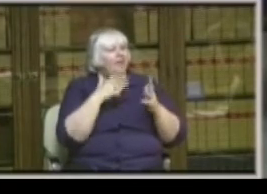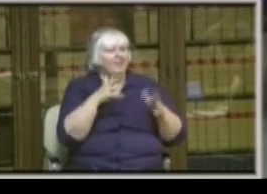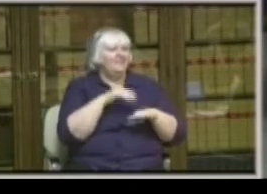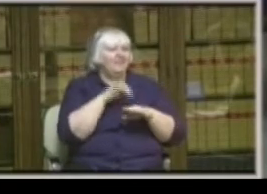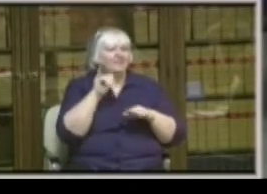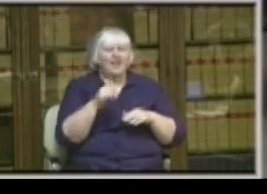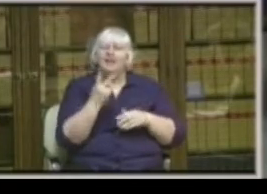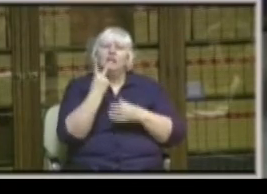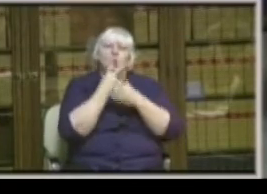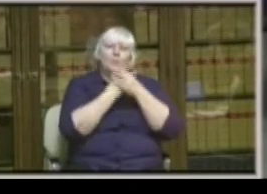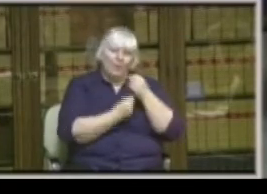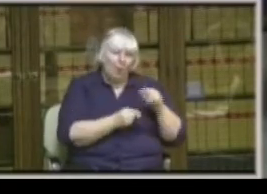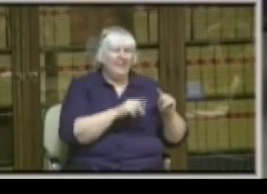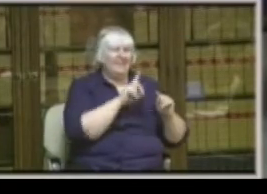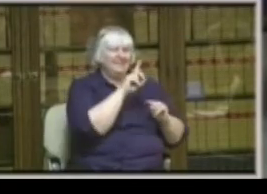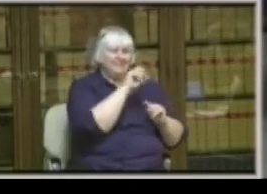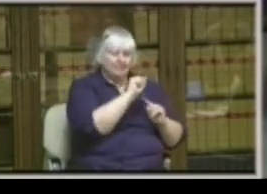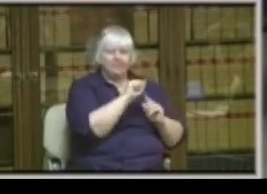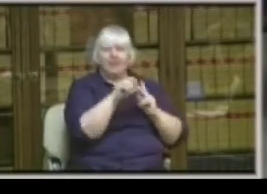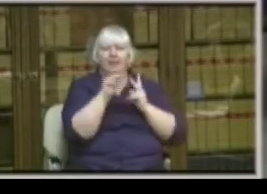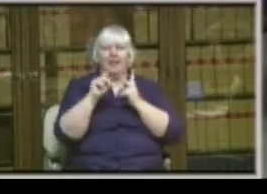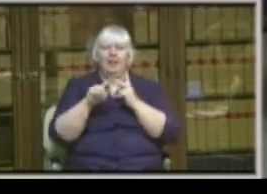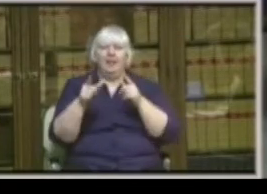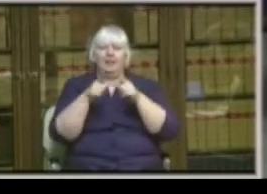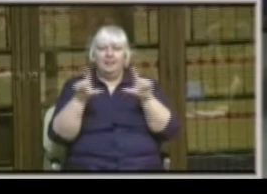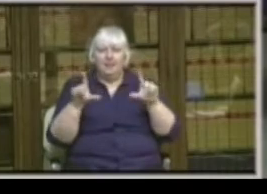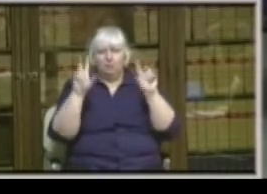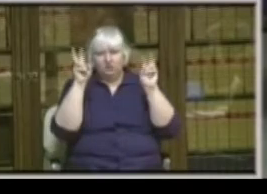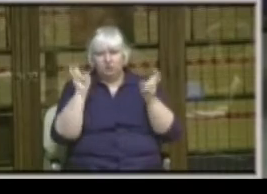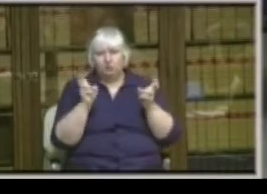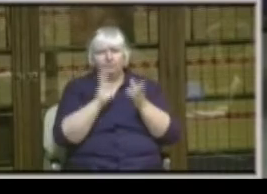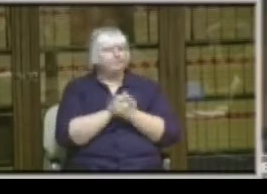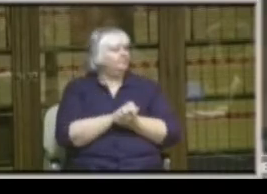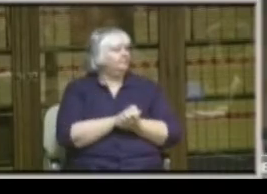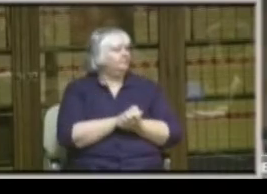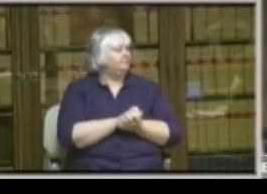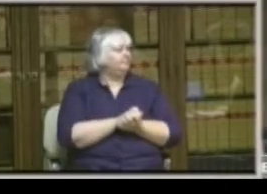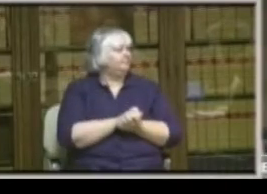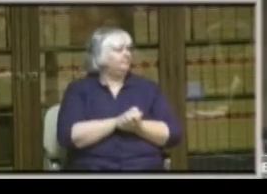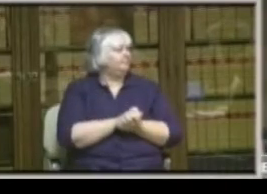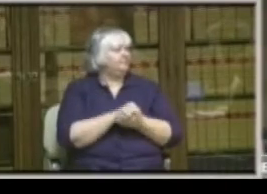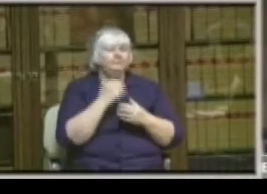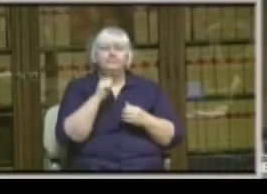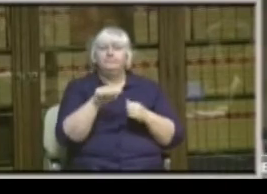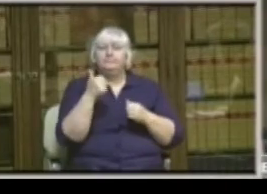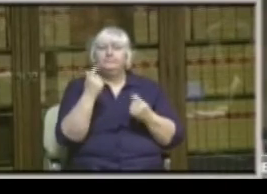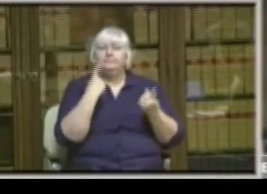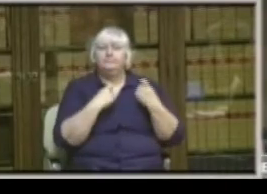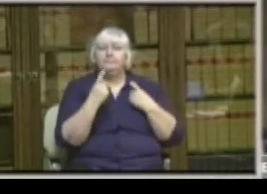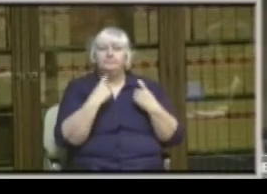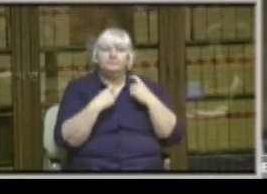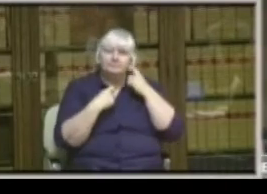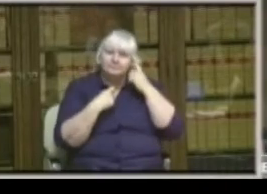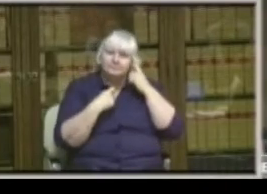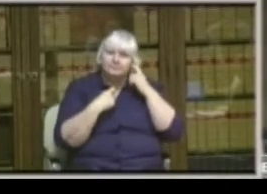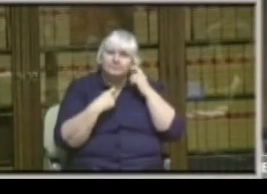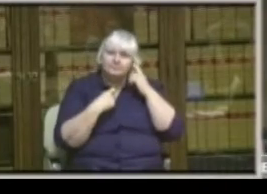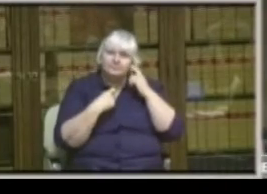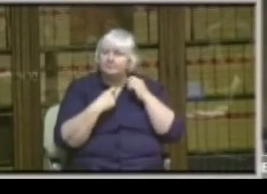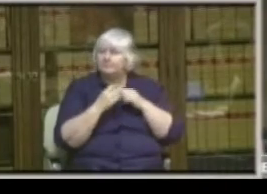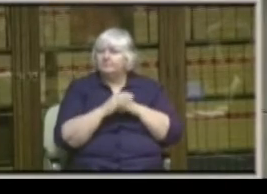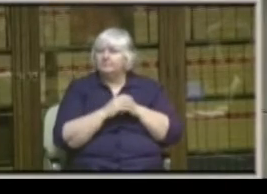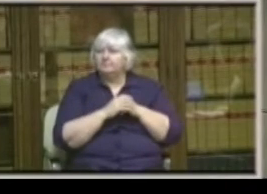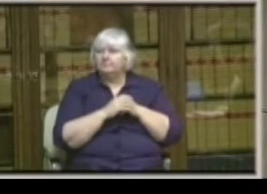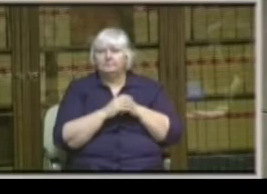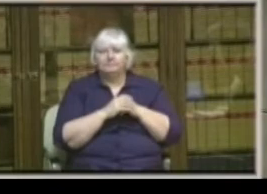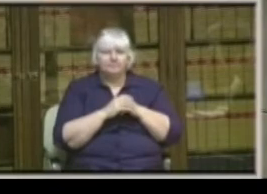So it's both. It's a disability and a language issue. Are there any other questions for there? Representative